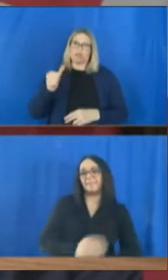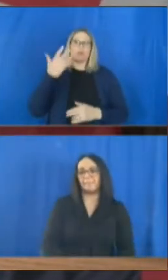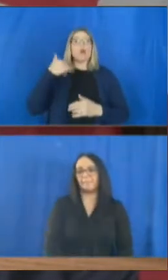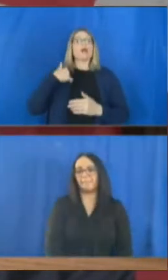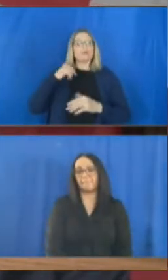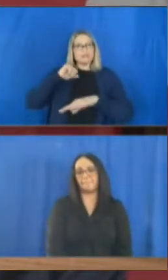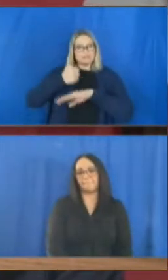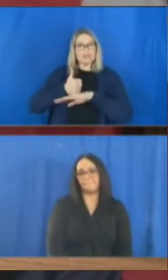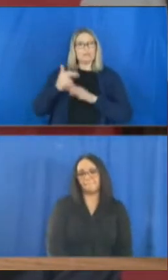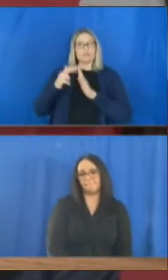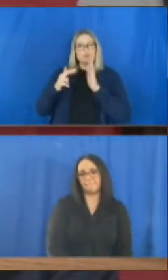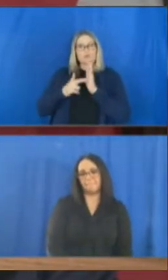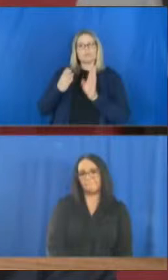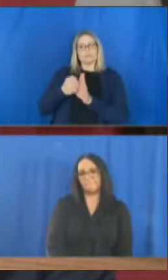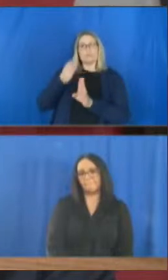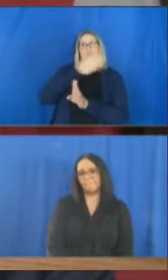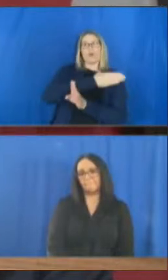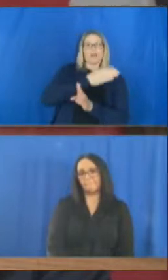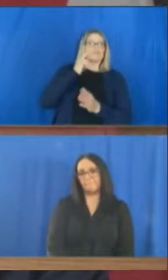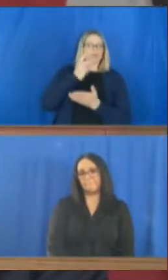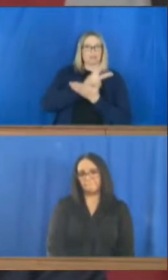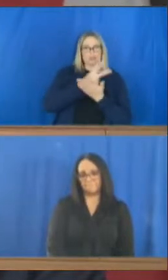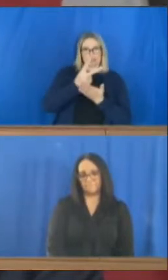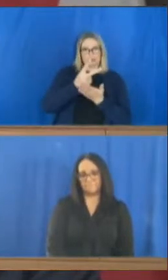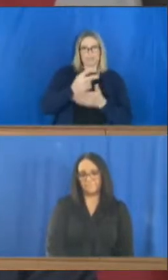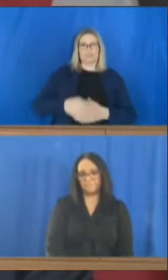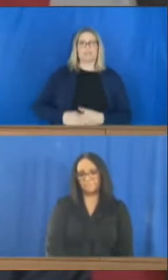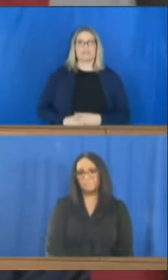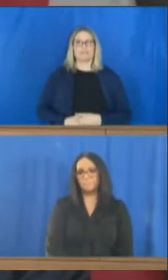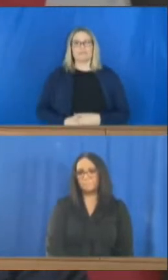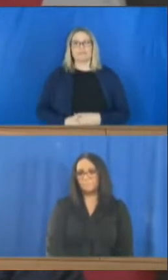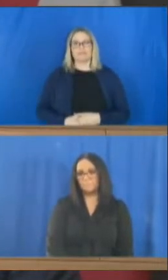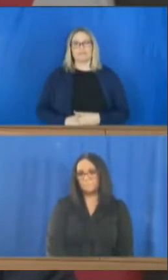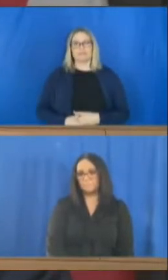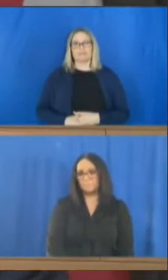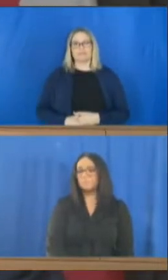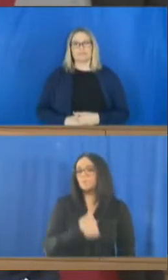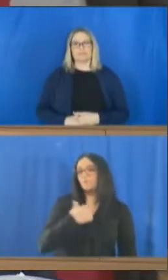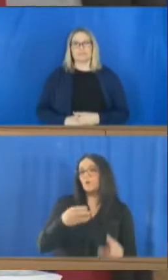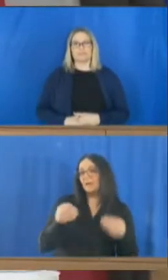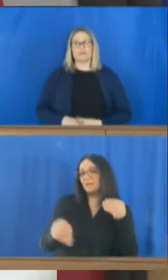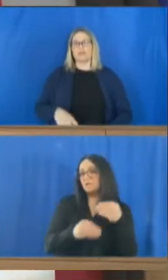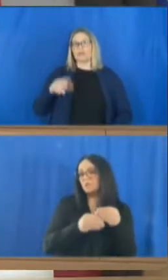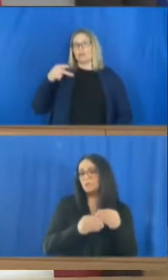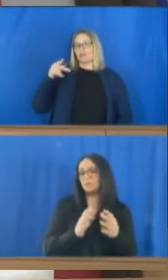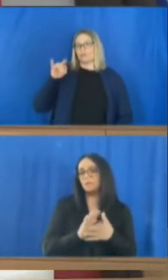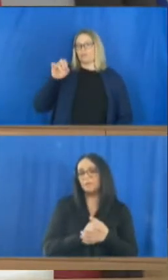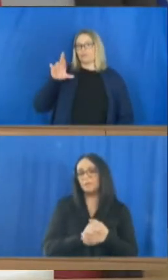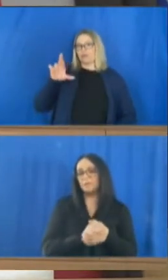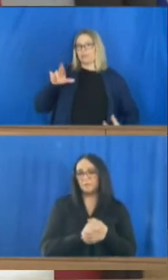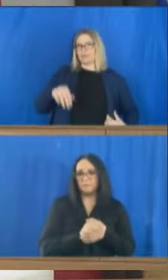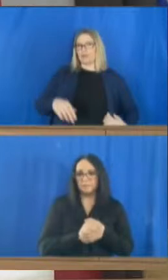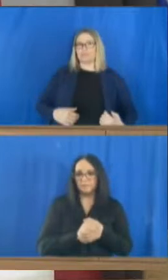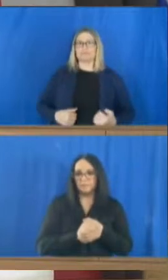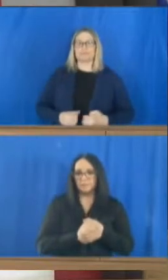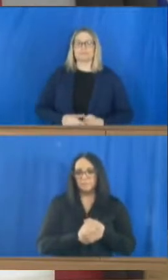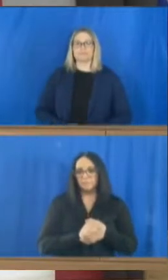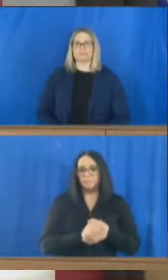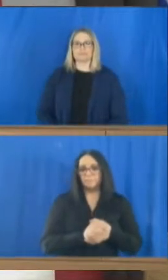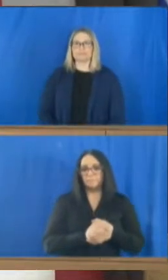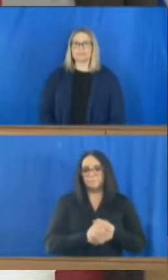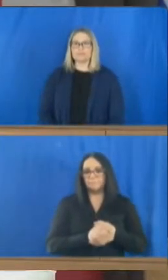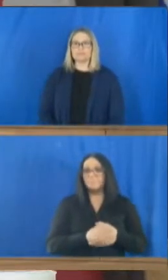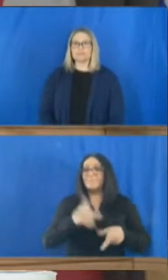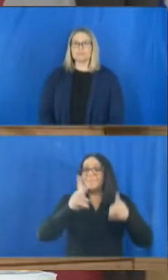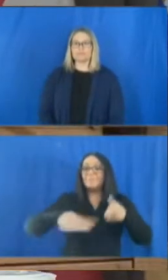getting vaccinated and getting our position where our kids are back in school and get back in sports, I think we're increasingly